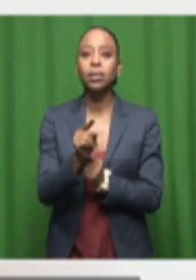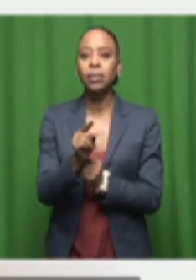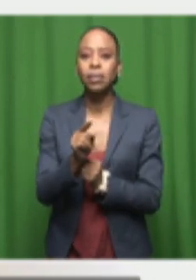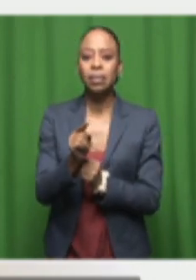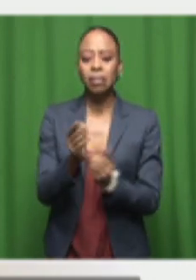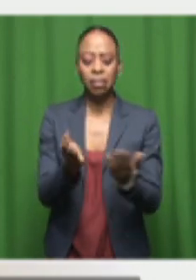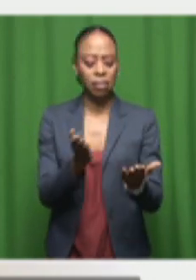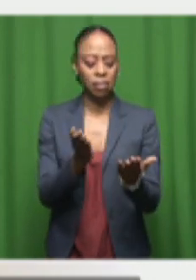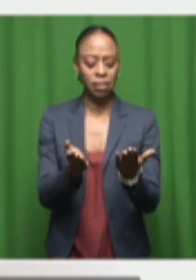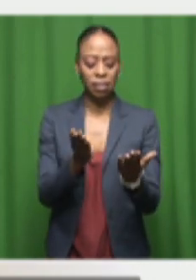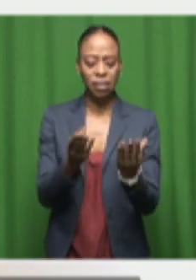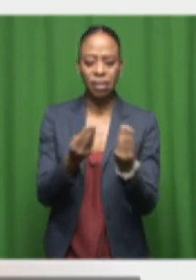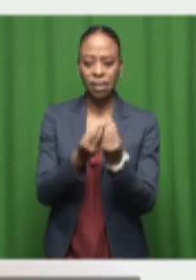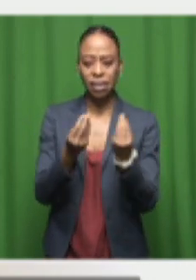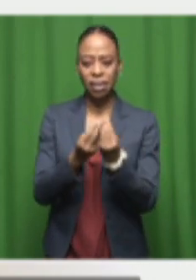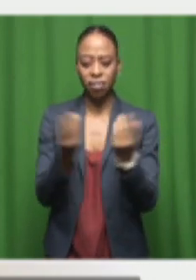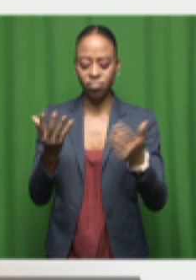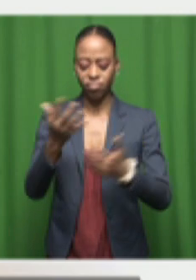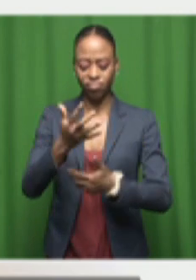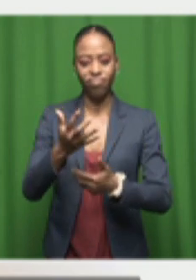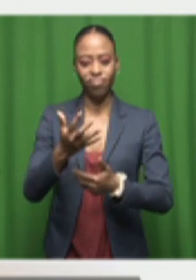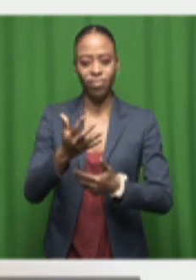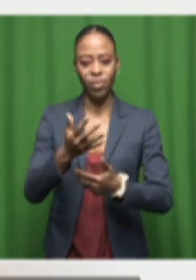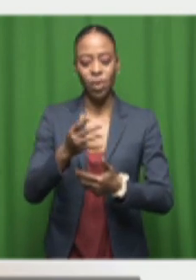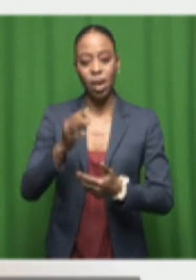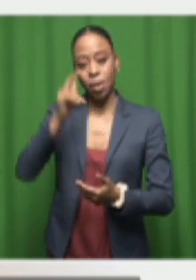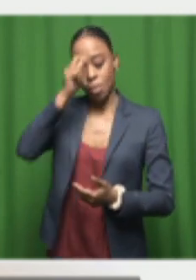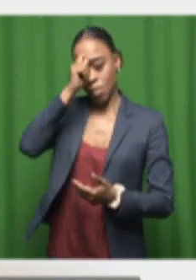discrepancy between adolescent young